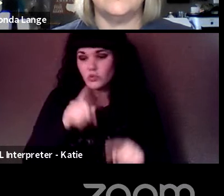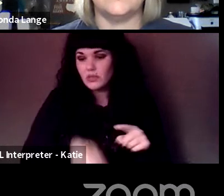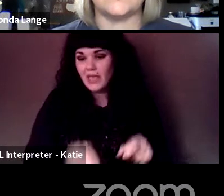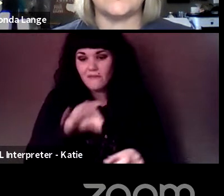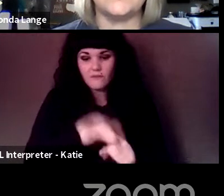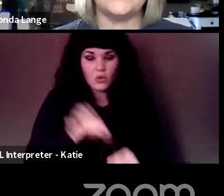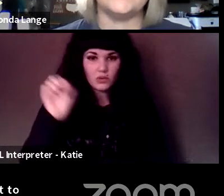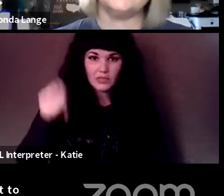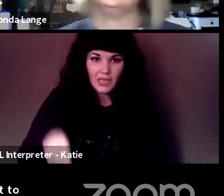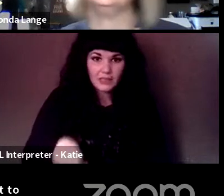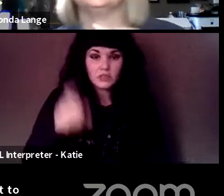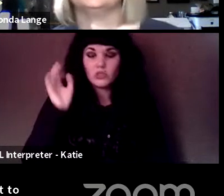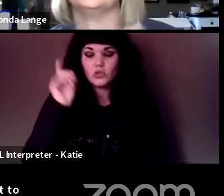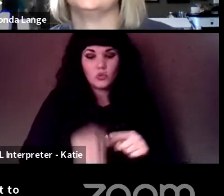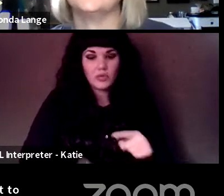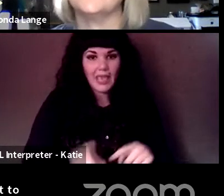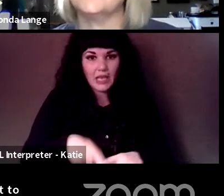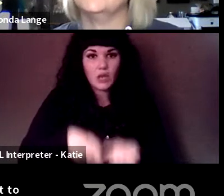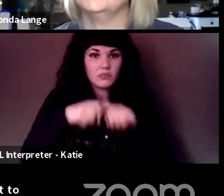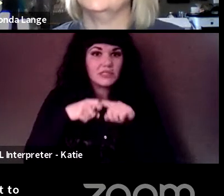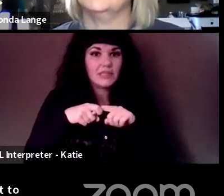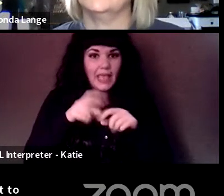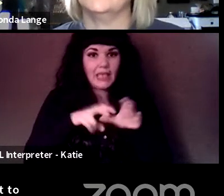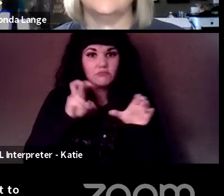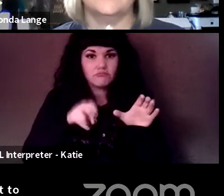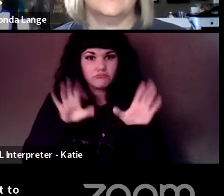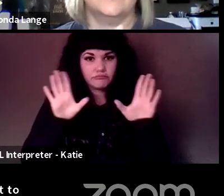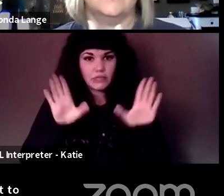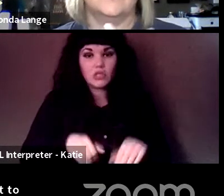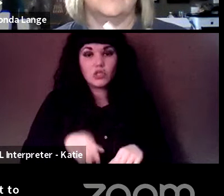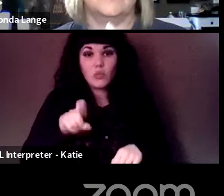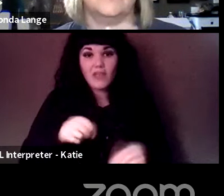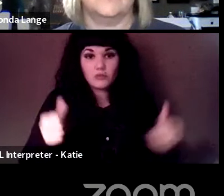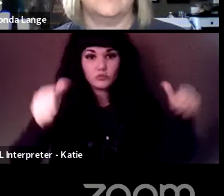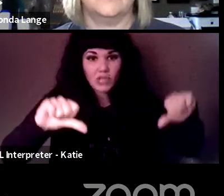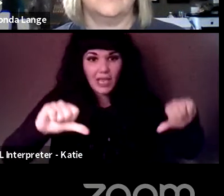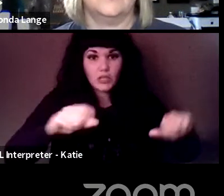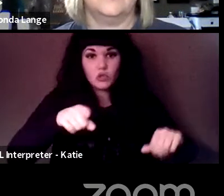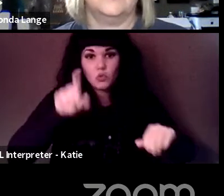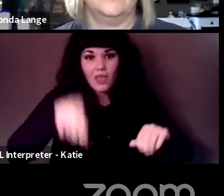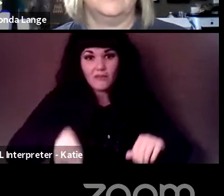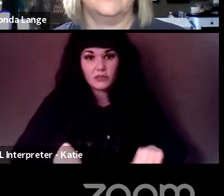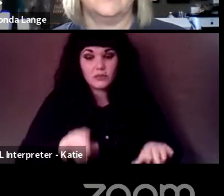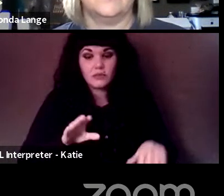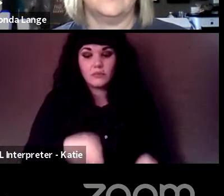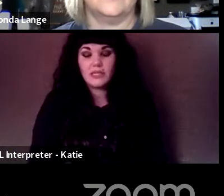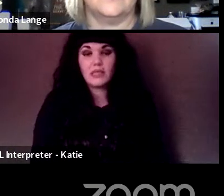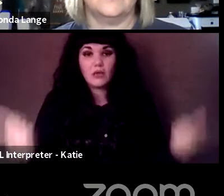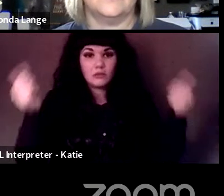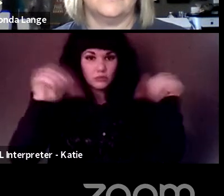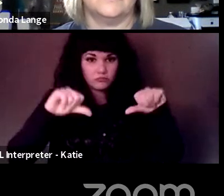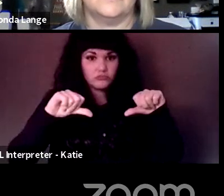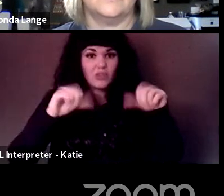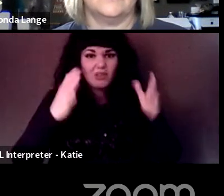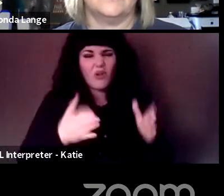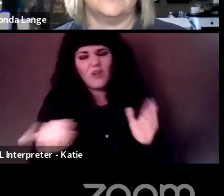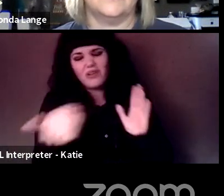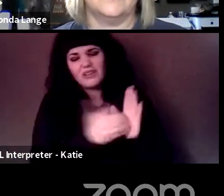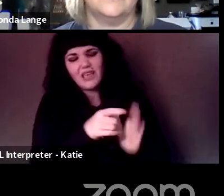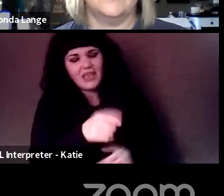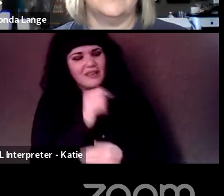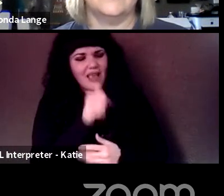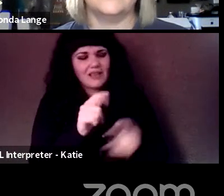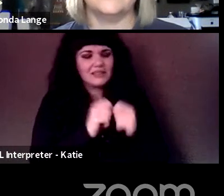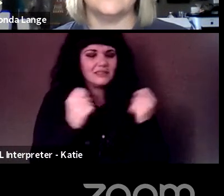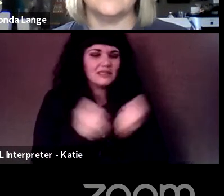can't abstain. You have to object. Oh, you have to be that objector again. You have to be the person that, oh, you're not a team player, right? And notice nobody objects